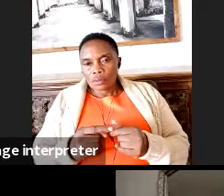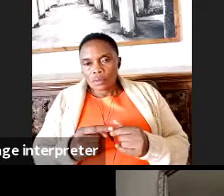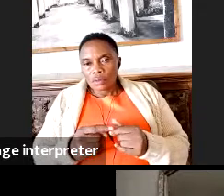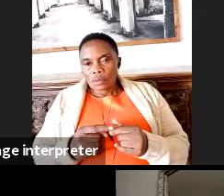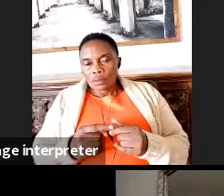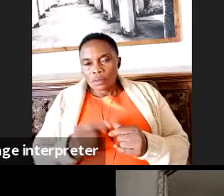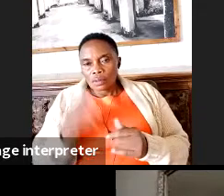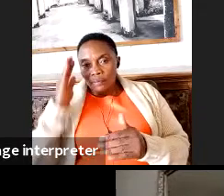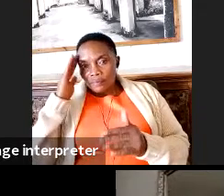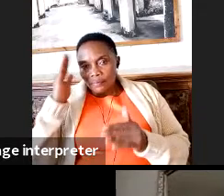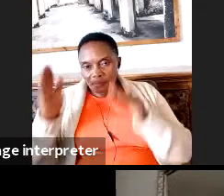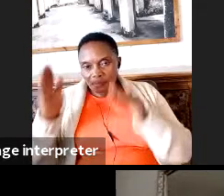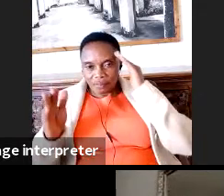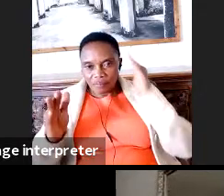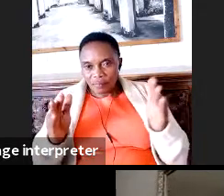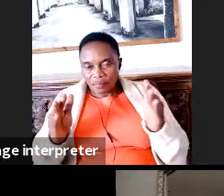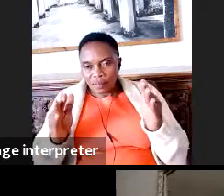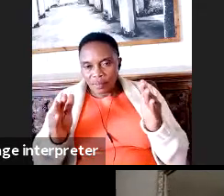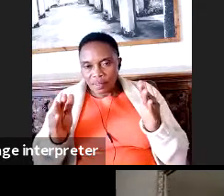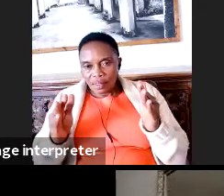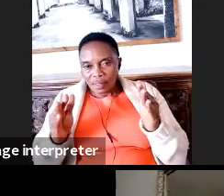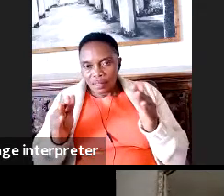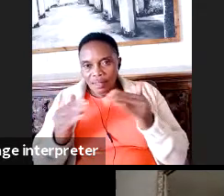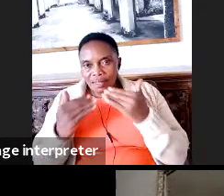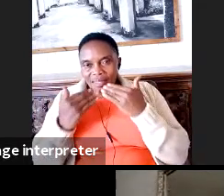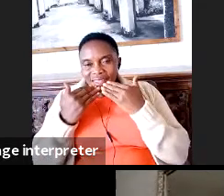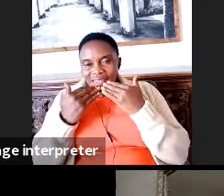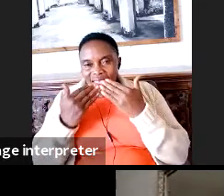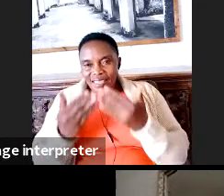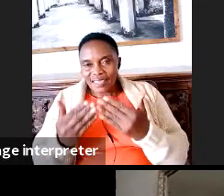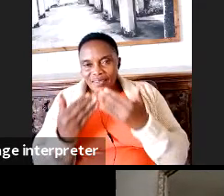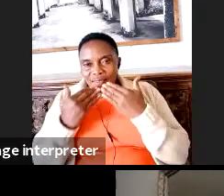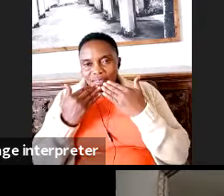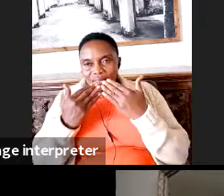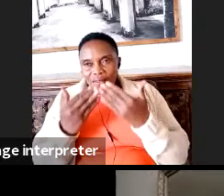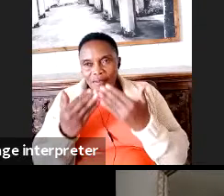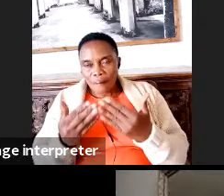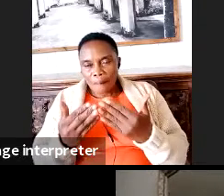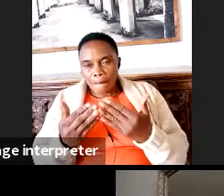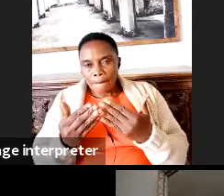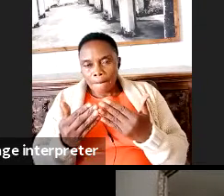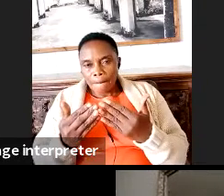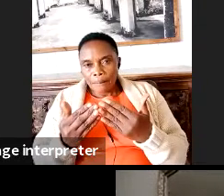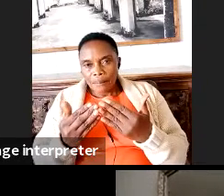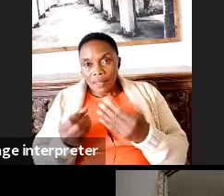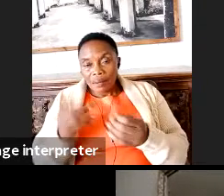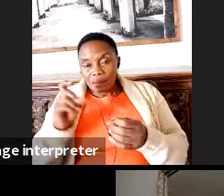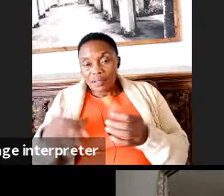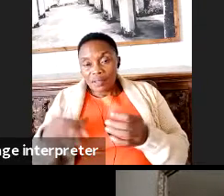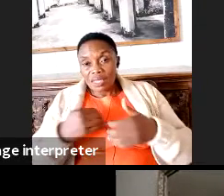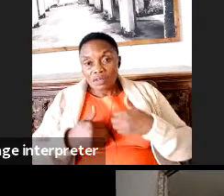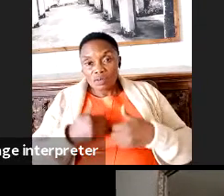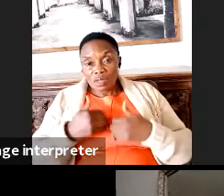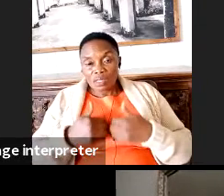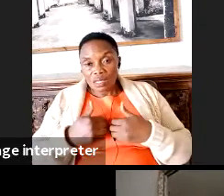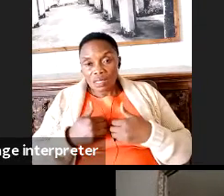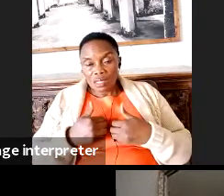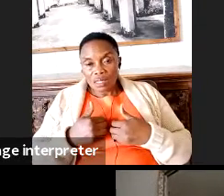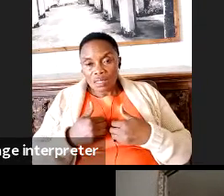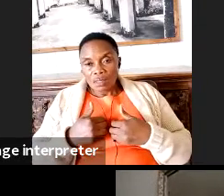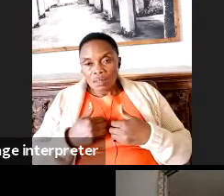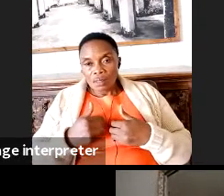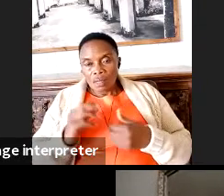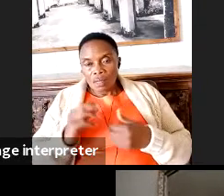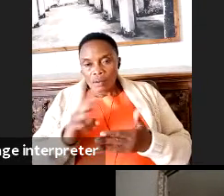uproar.fyi. I can put that link in here if anyone's interested for further